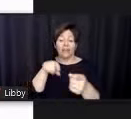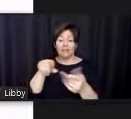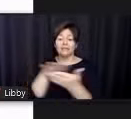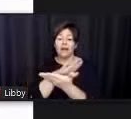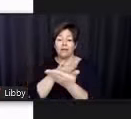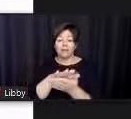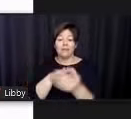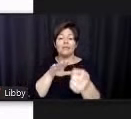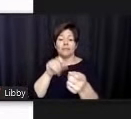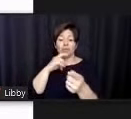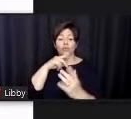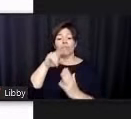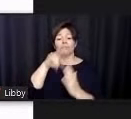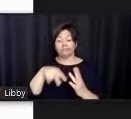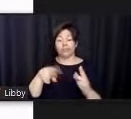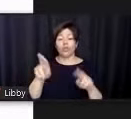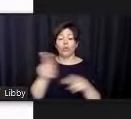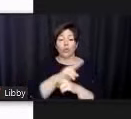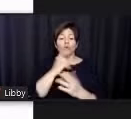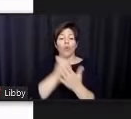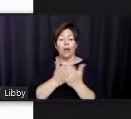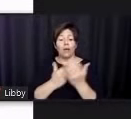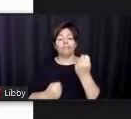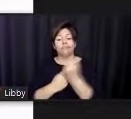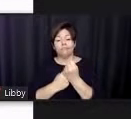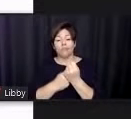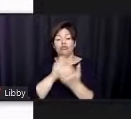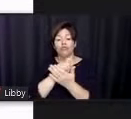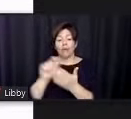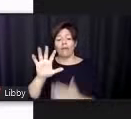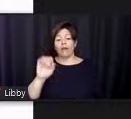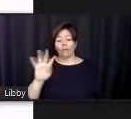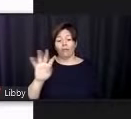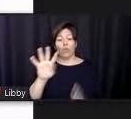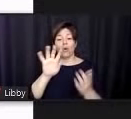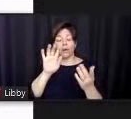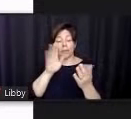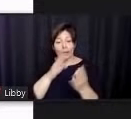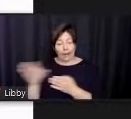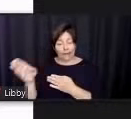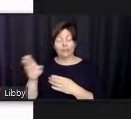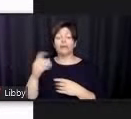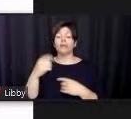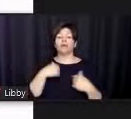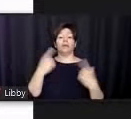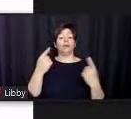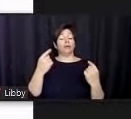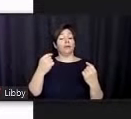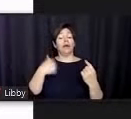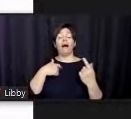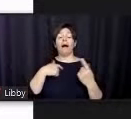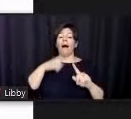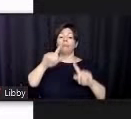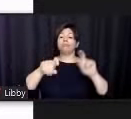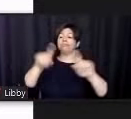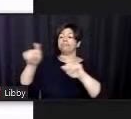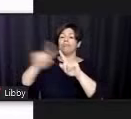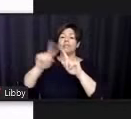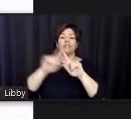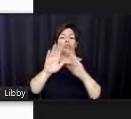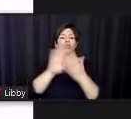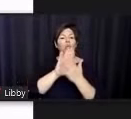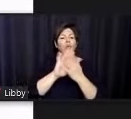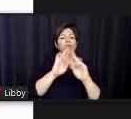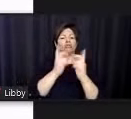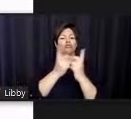that you can use to write a 504 plan. What I did is I surveyed many of the school districts with whom I work